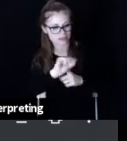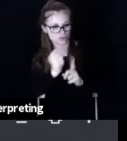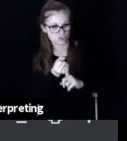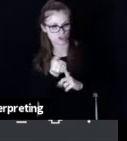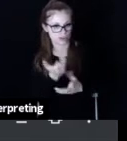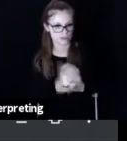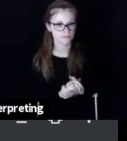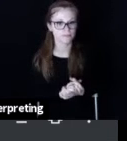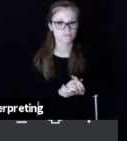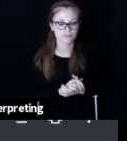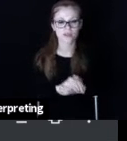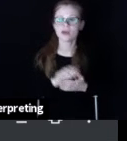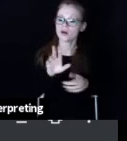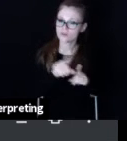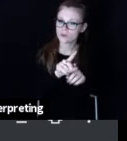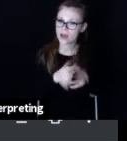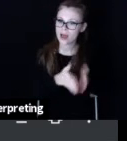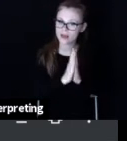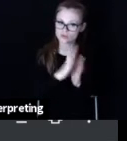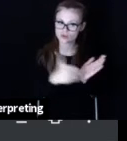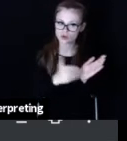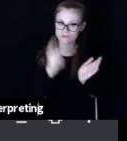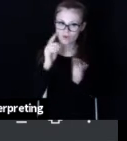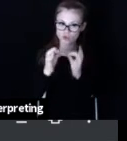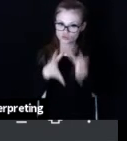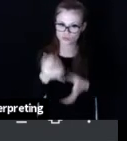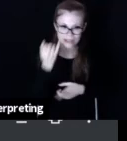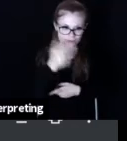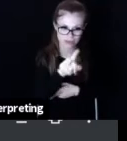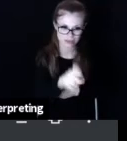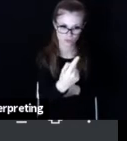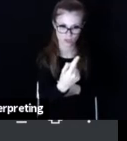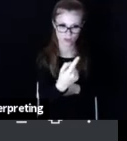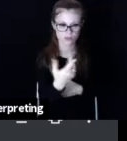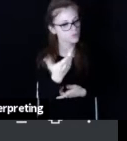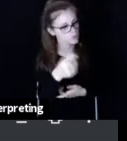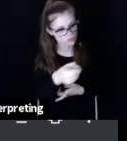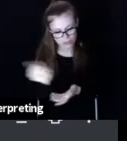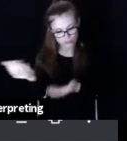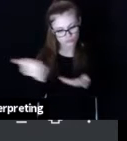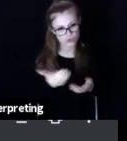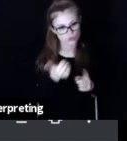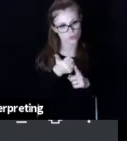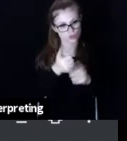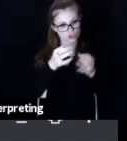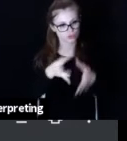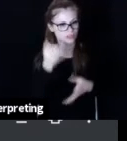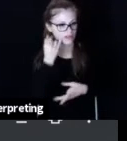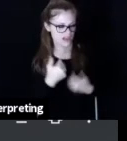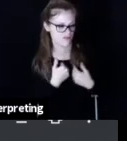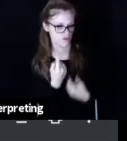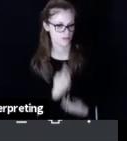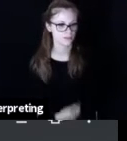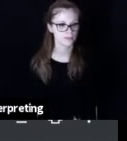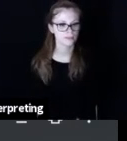and then asking your doctor for an interpreter if you need one, or bringing your own interpreter with you if you have one.